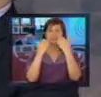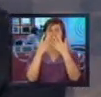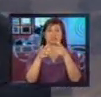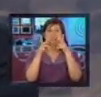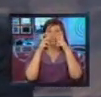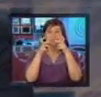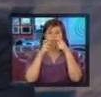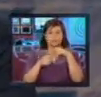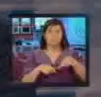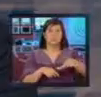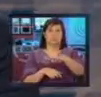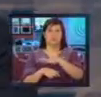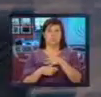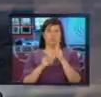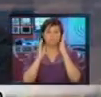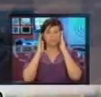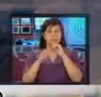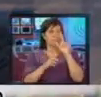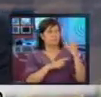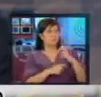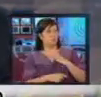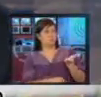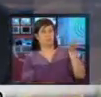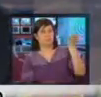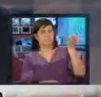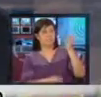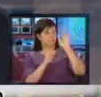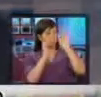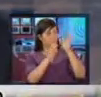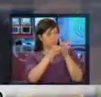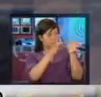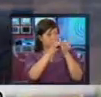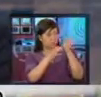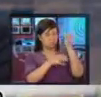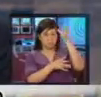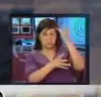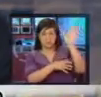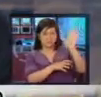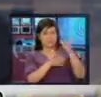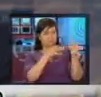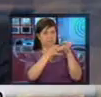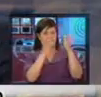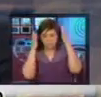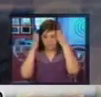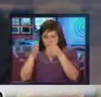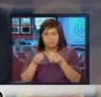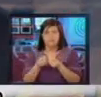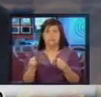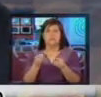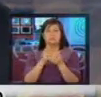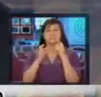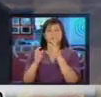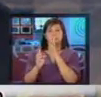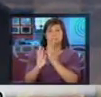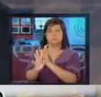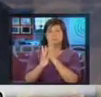the stakeholder that he was addressing it to. It wasn't to Congress. Yes. He wasn't saying this will be the legislative policy that I want you to do because